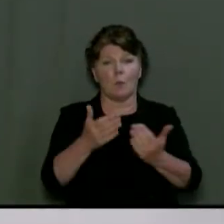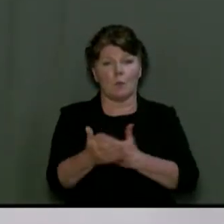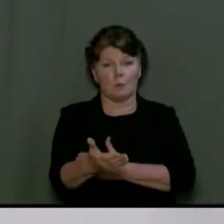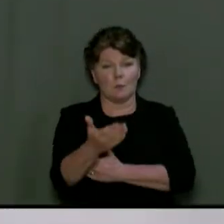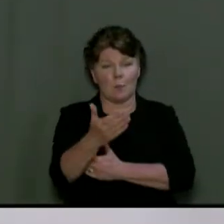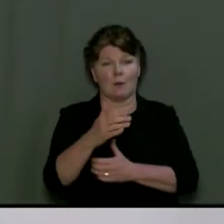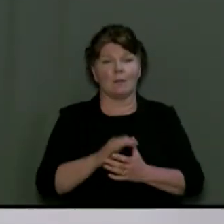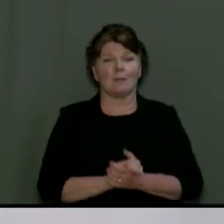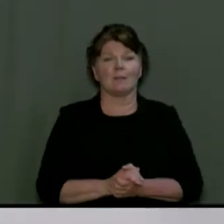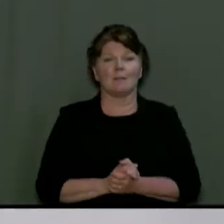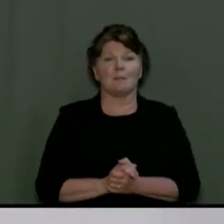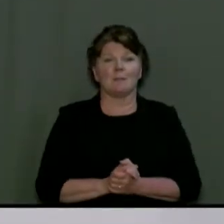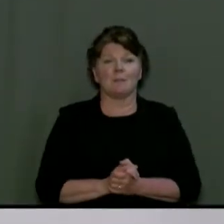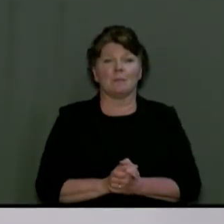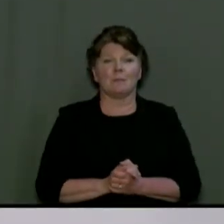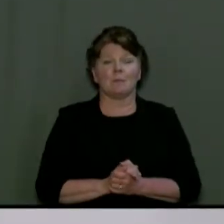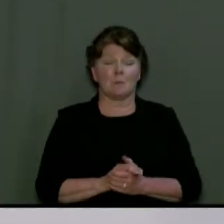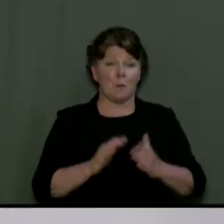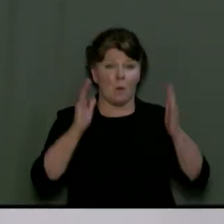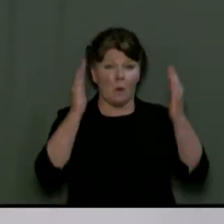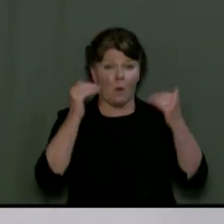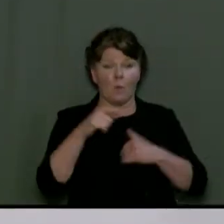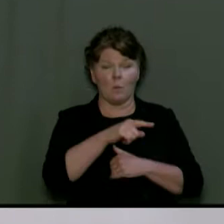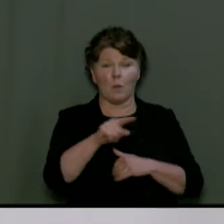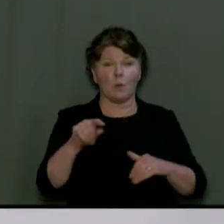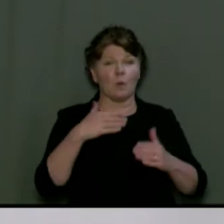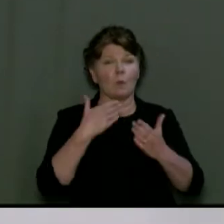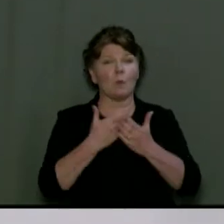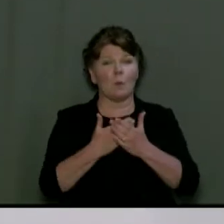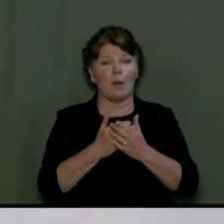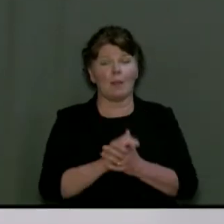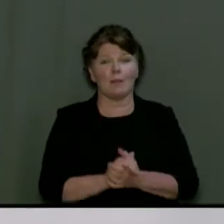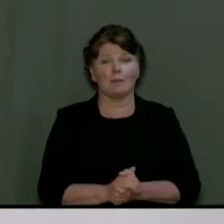morning, and I hope you are all doing well.